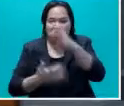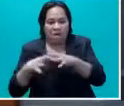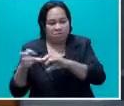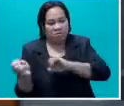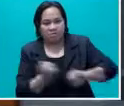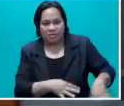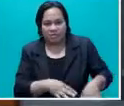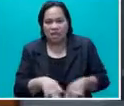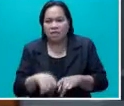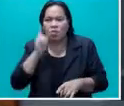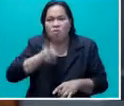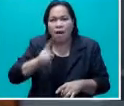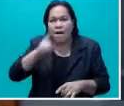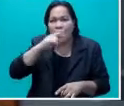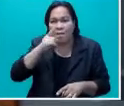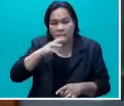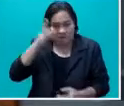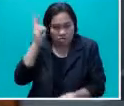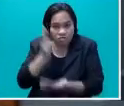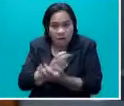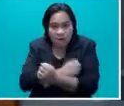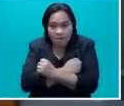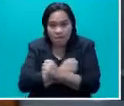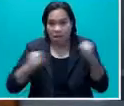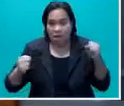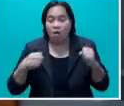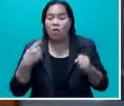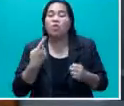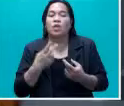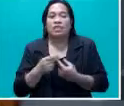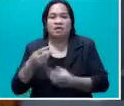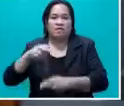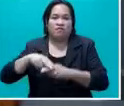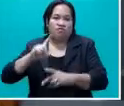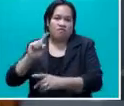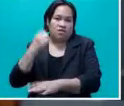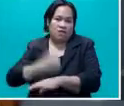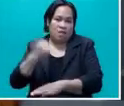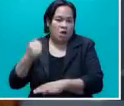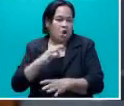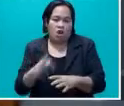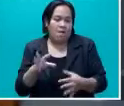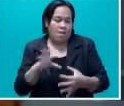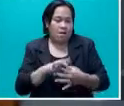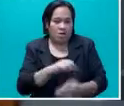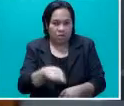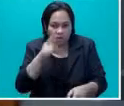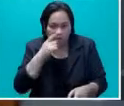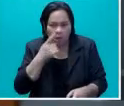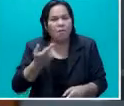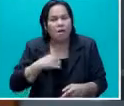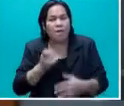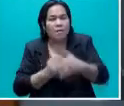warned the people that the ultimate power is with the Fiji First government and not the people. That burning